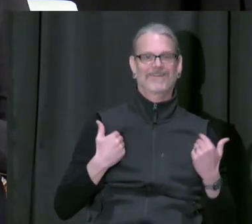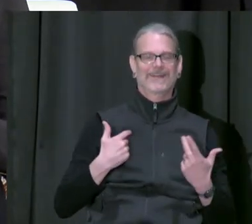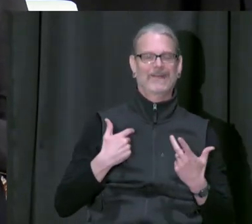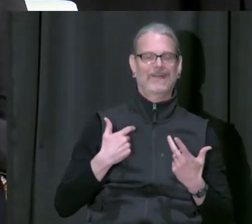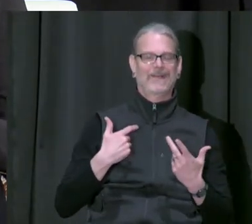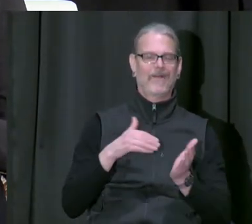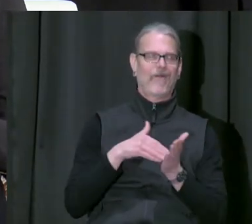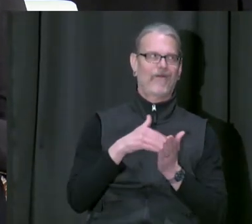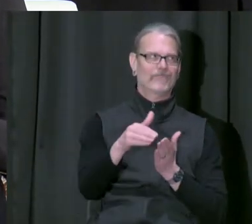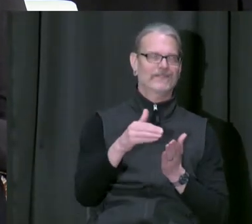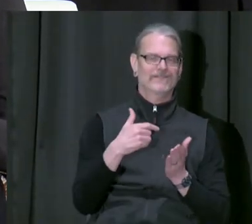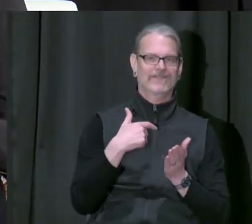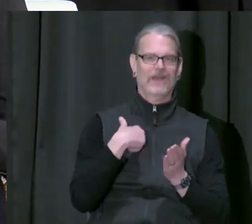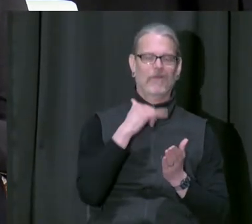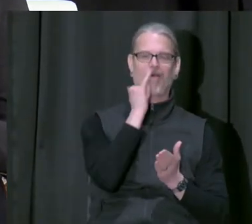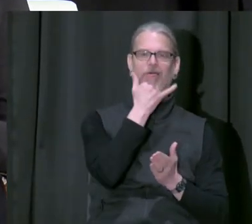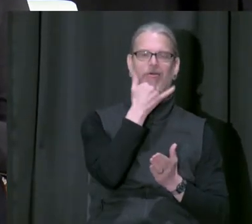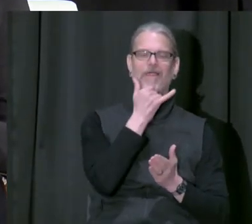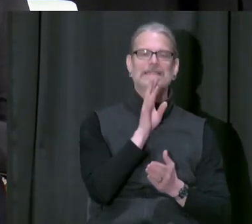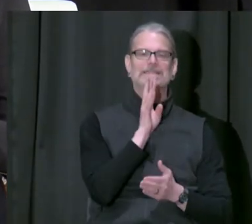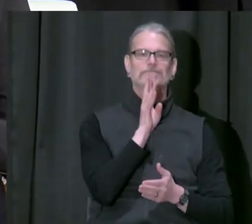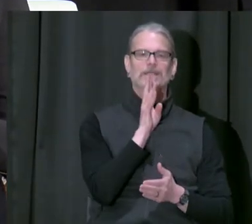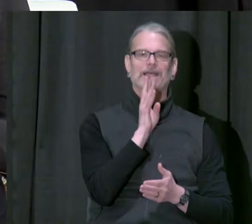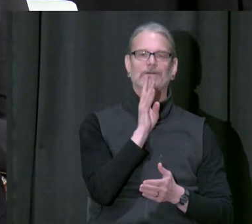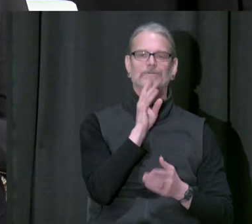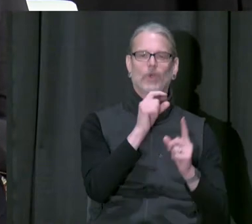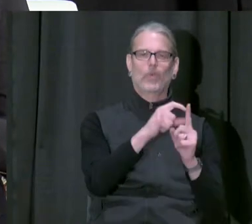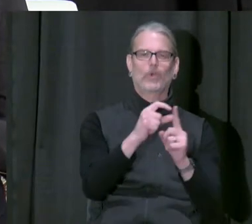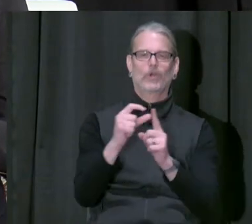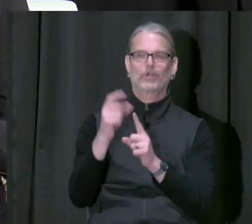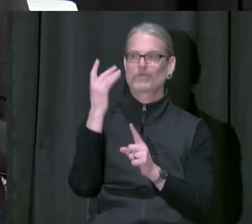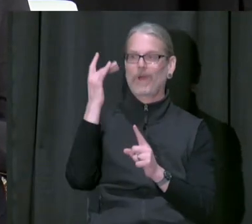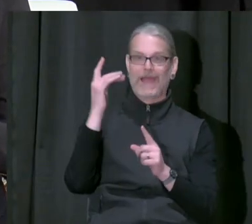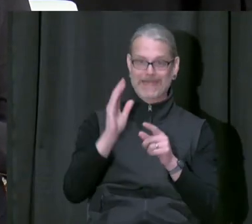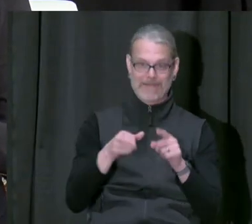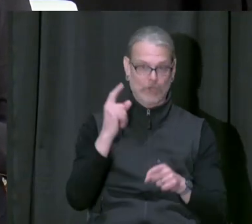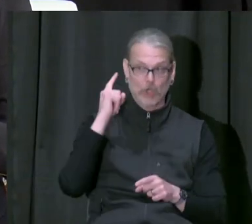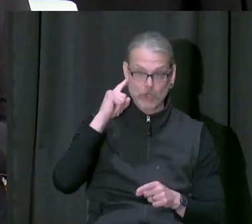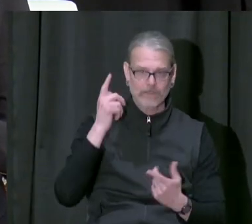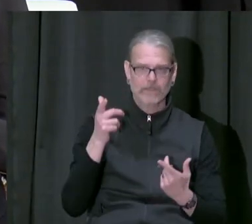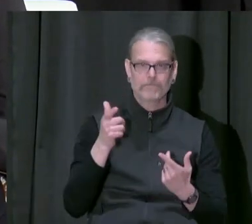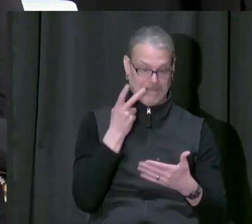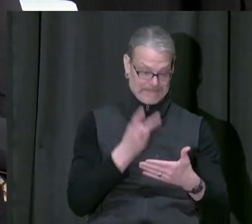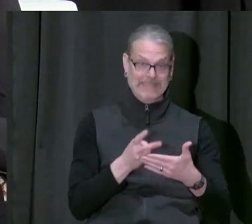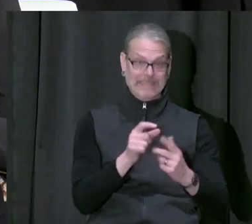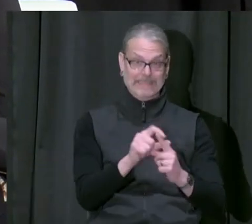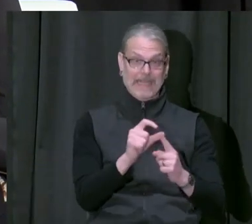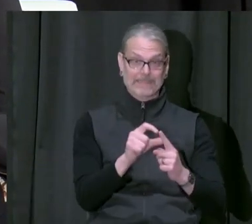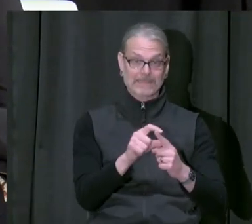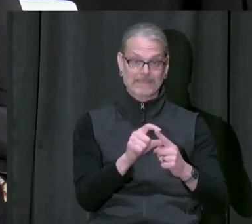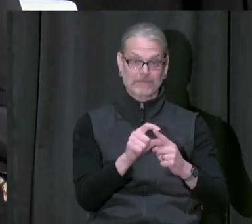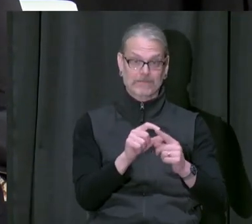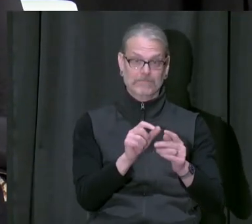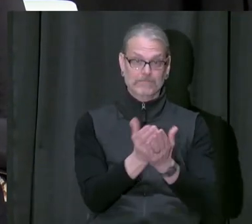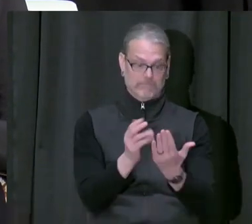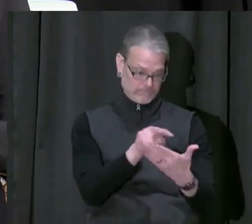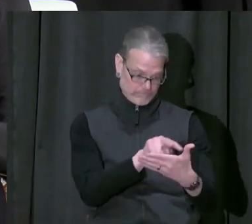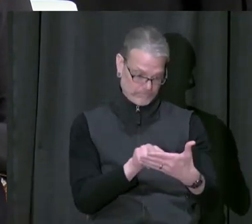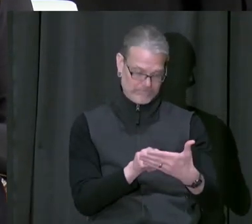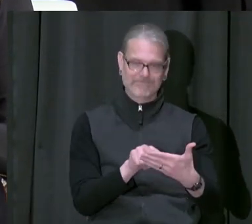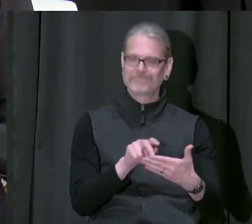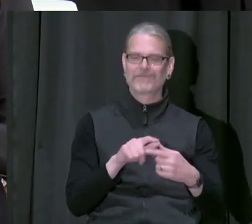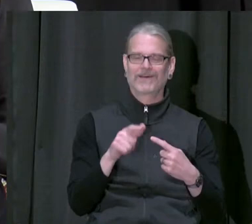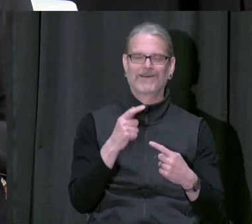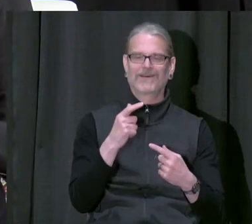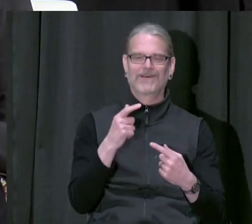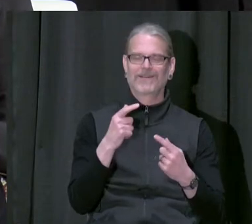frequently mispronounce certain words because I've just never heard them out loud. I would only see them in text. So for me, my embarrassing one